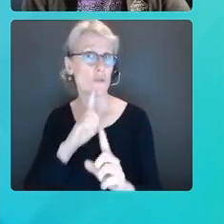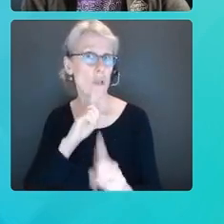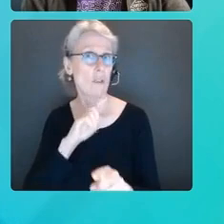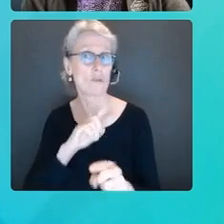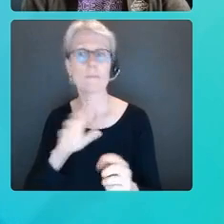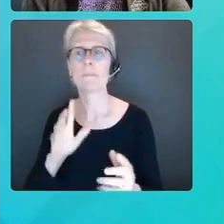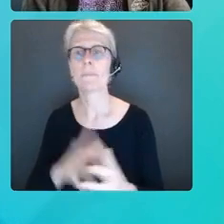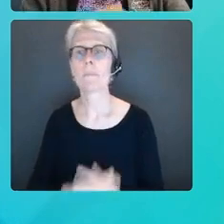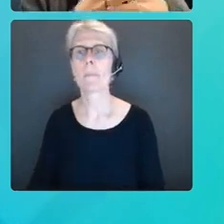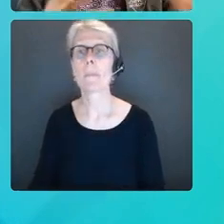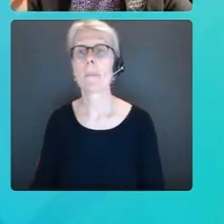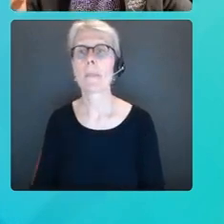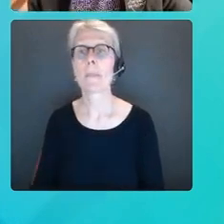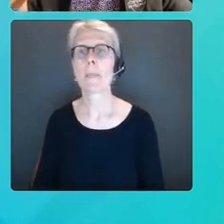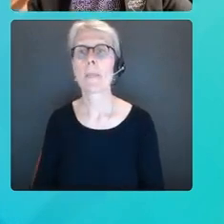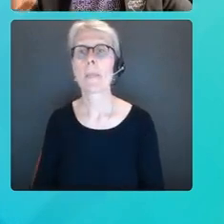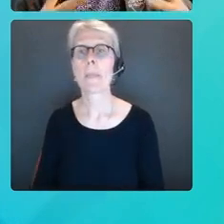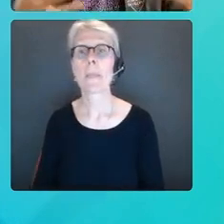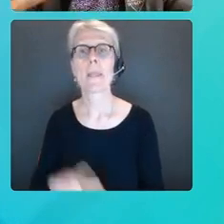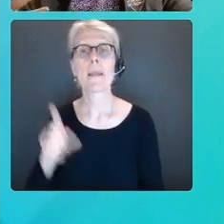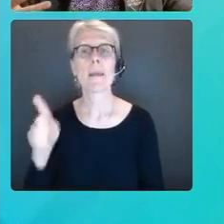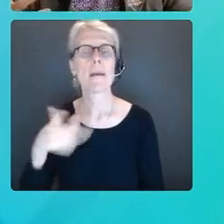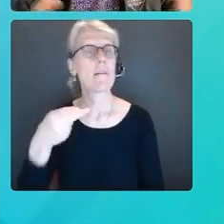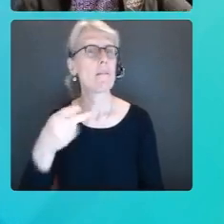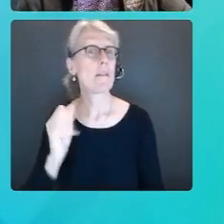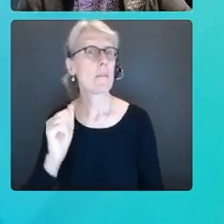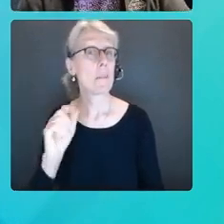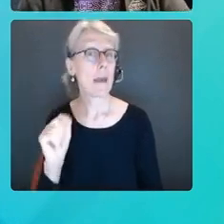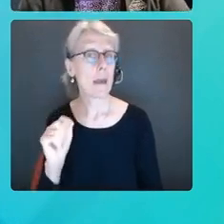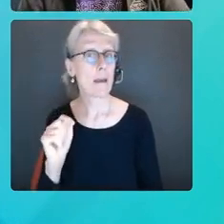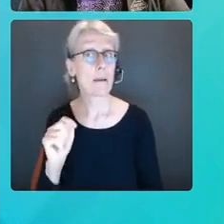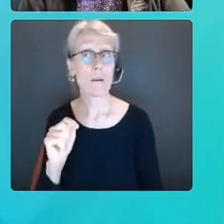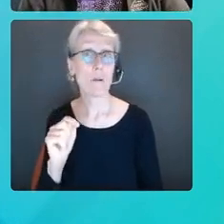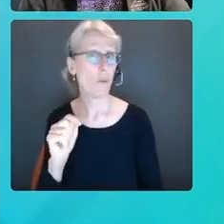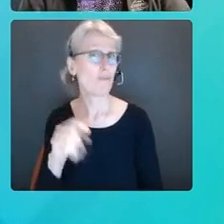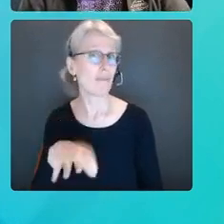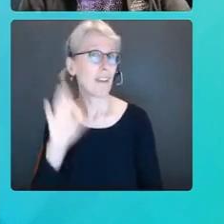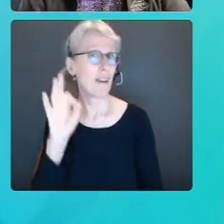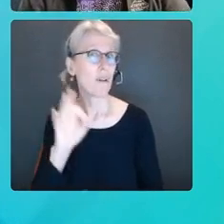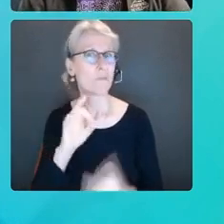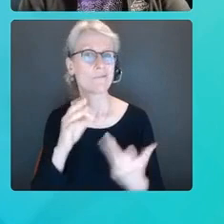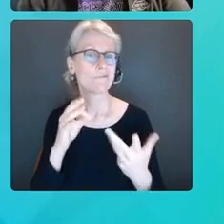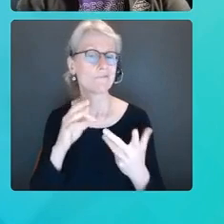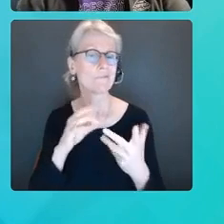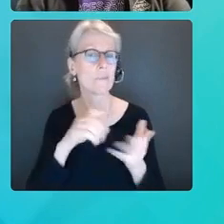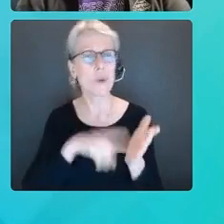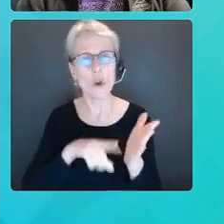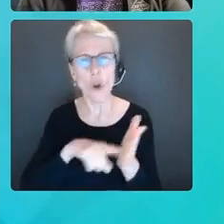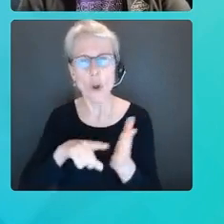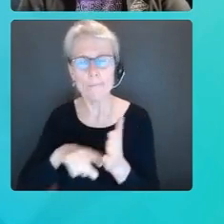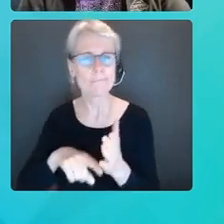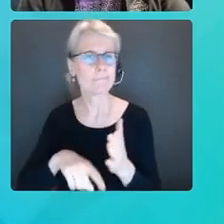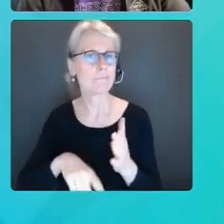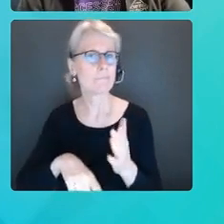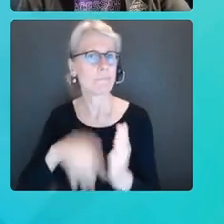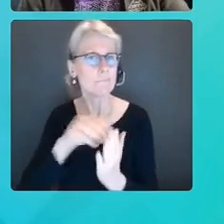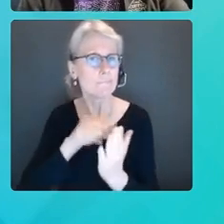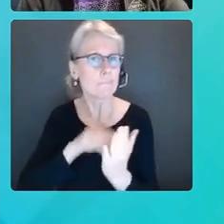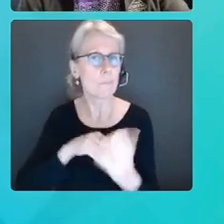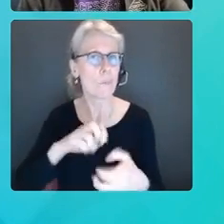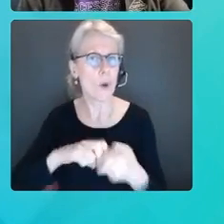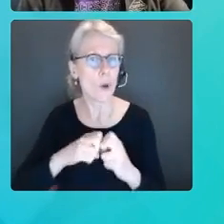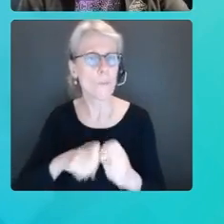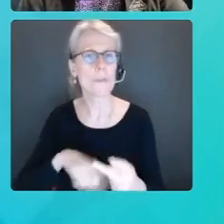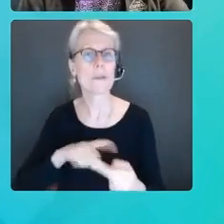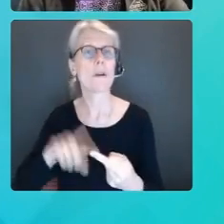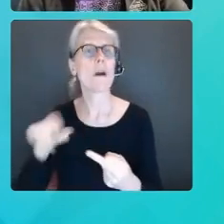Yeah, and with the VPATs, we got a list of problems that they found in the audit, and we still have an open backlog of things that we're actively